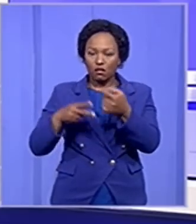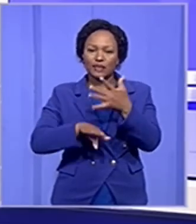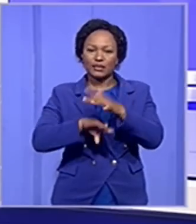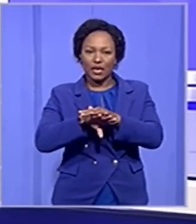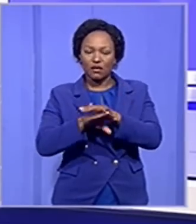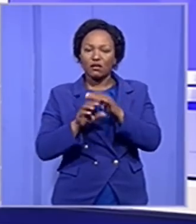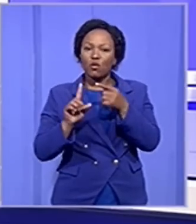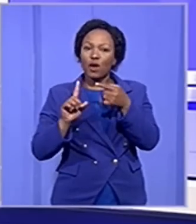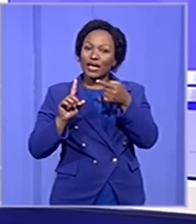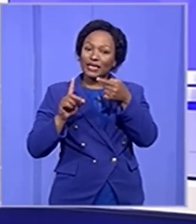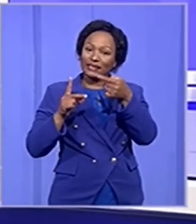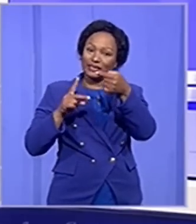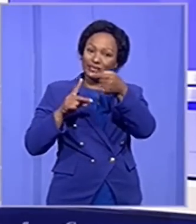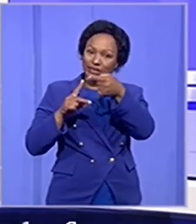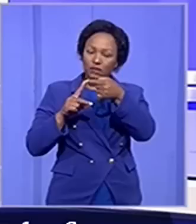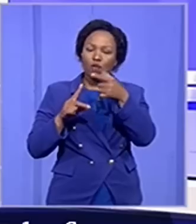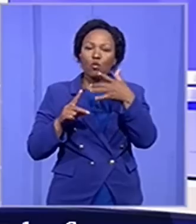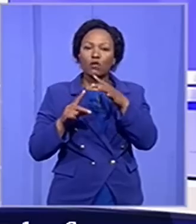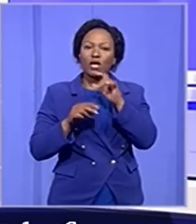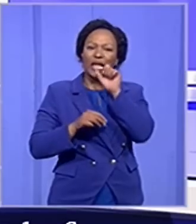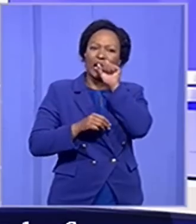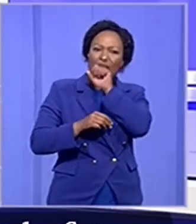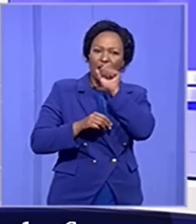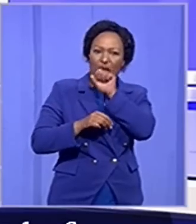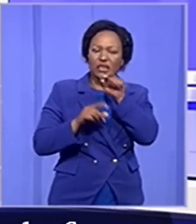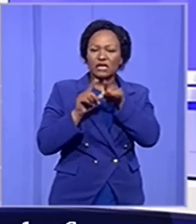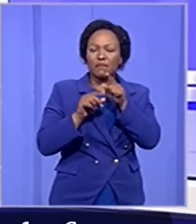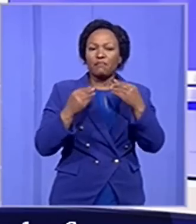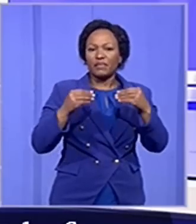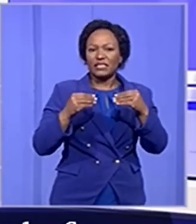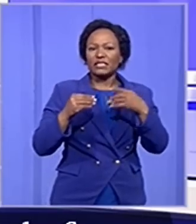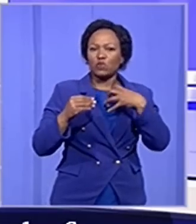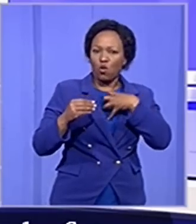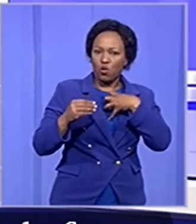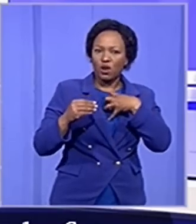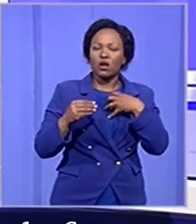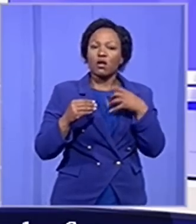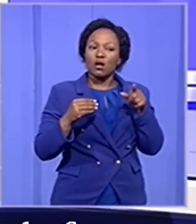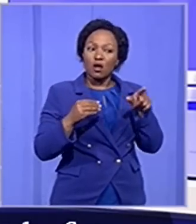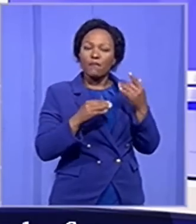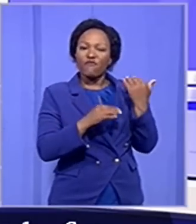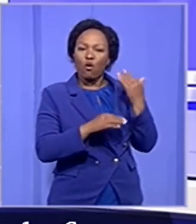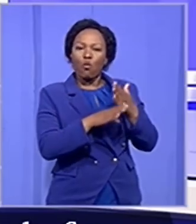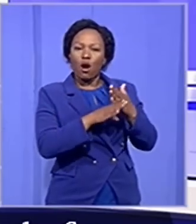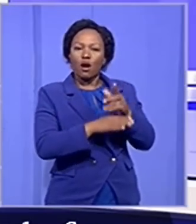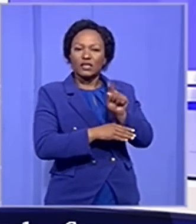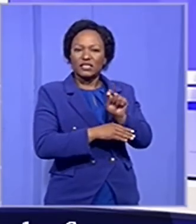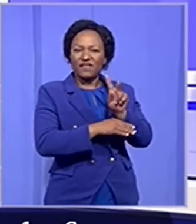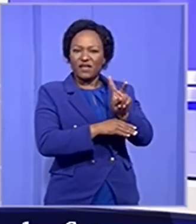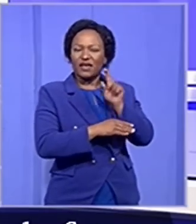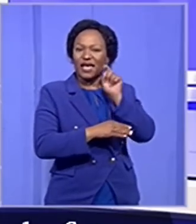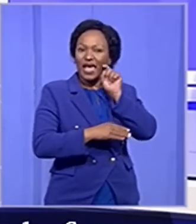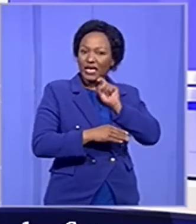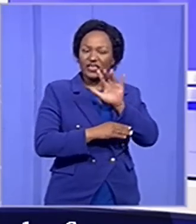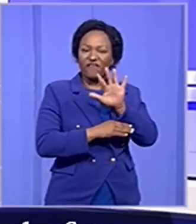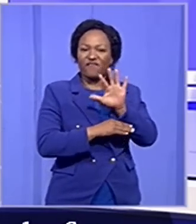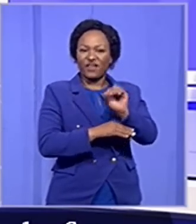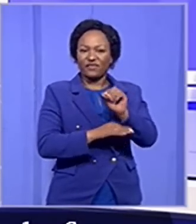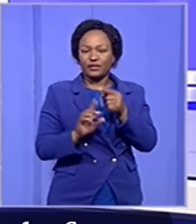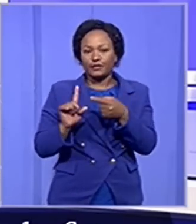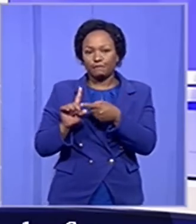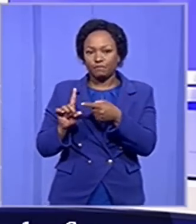le Soopedi le Mmakgwebo fa Sikwane a dirile mo televisioneng le mo radiong. O na le dingwaga di le 50.